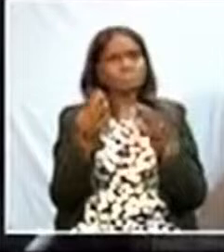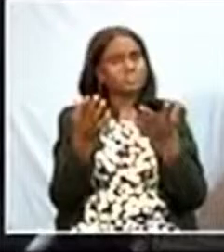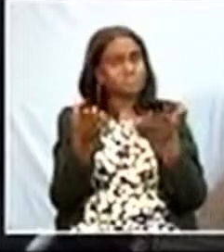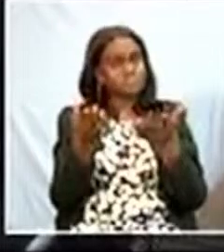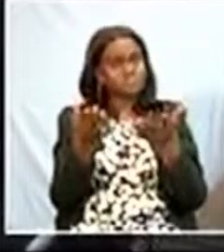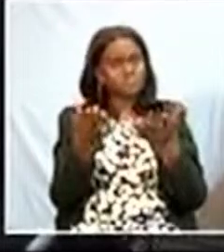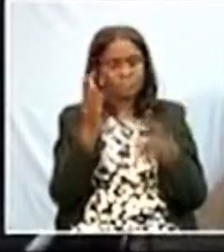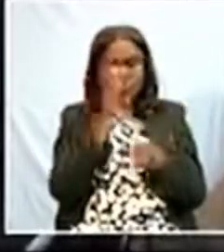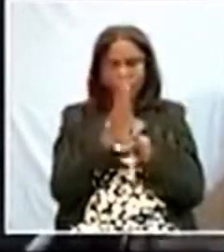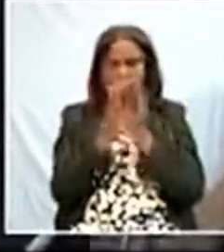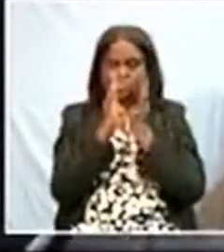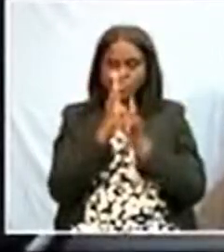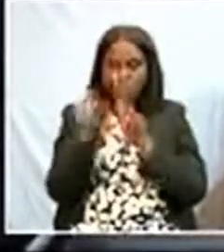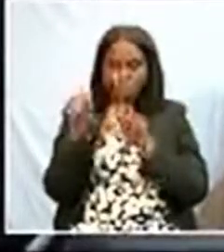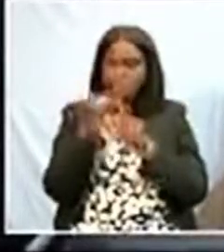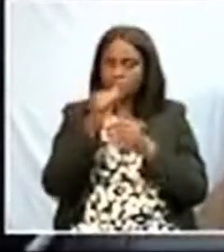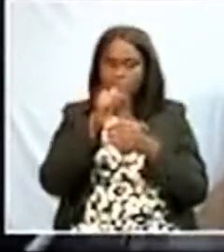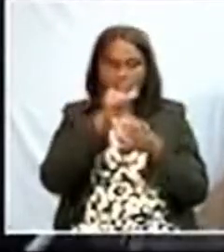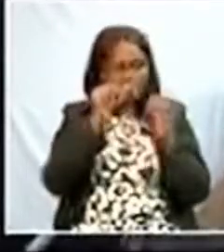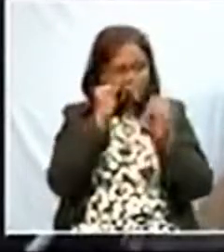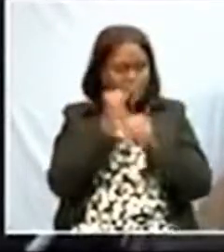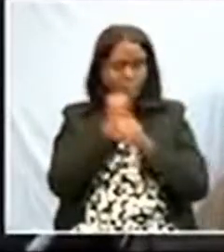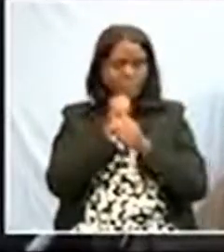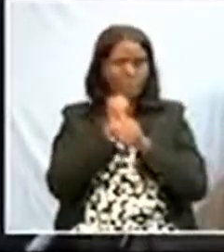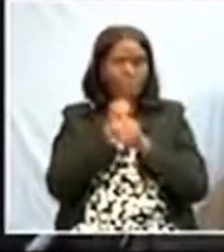The contractor, in short, did not perform